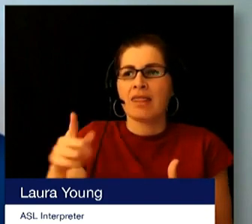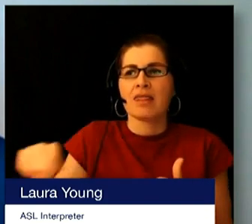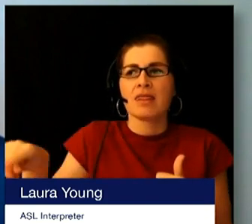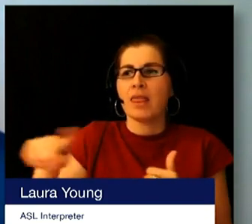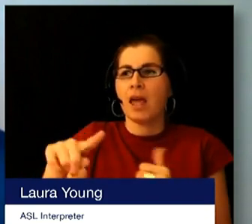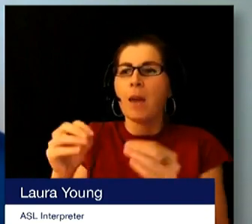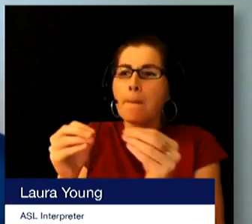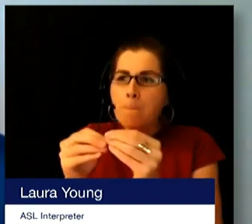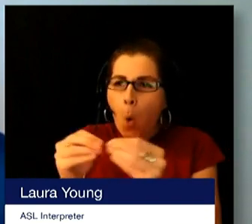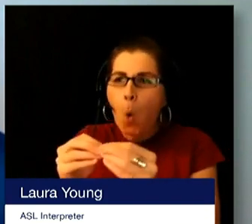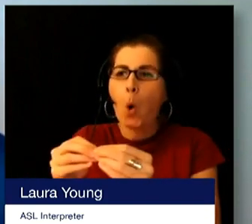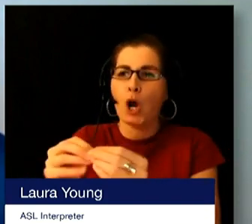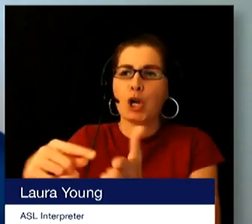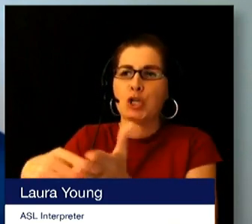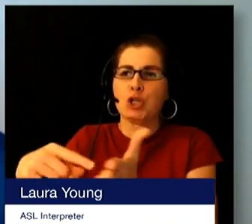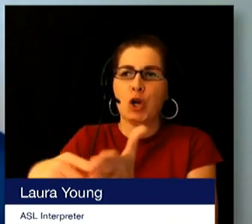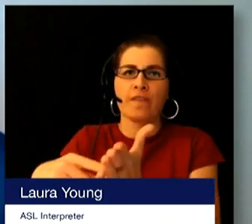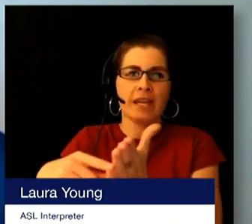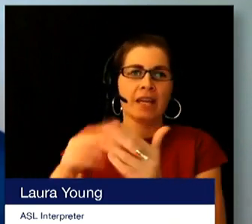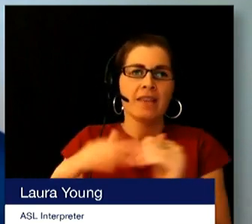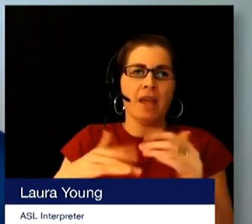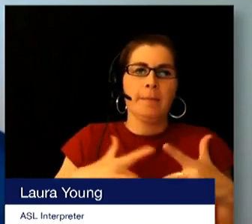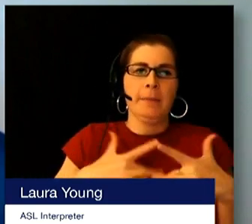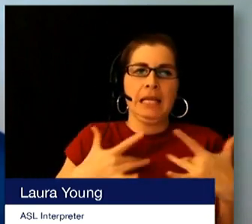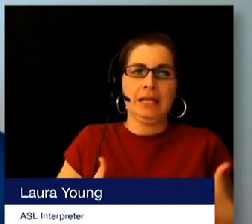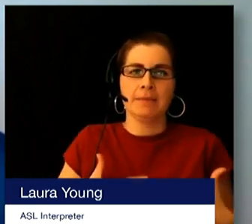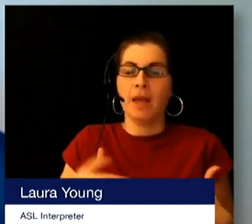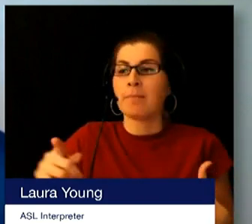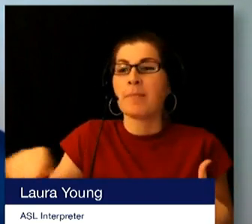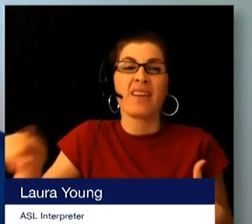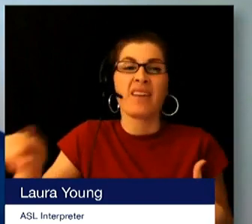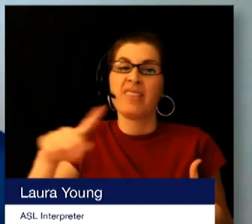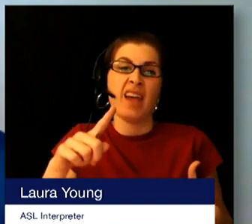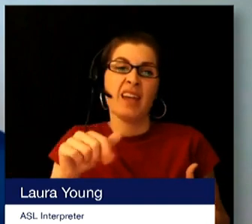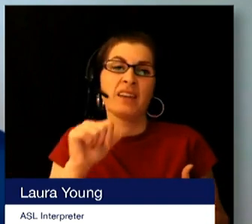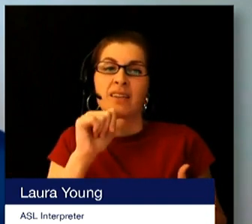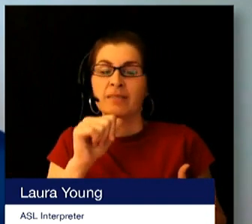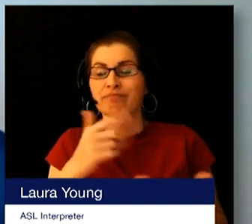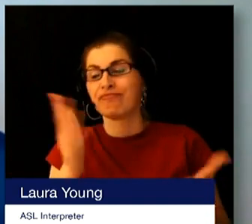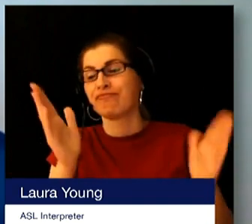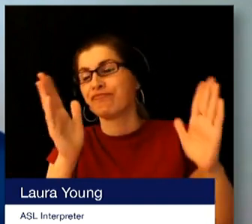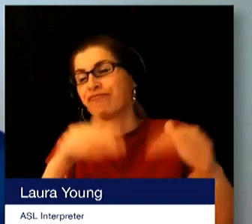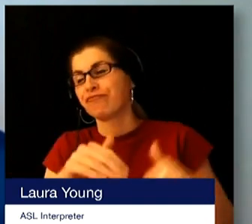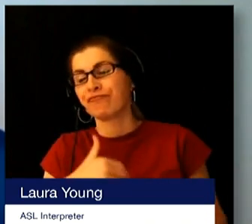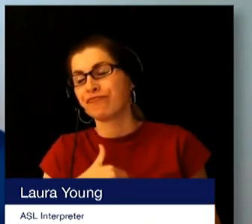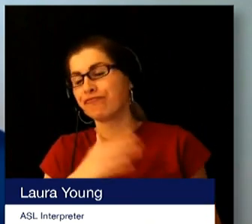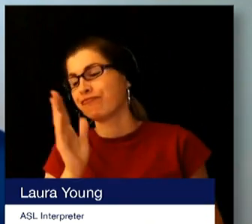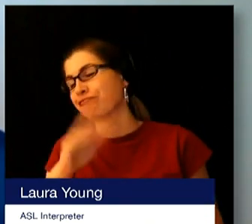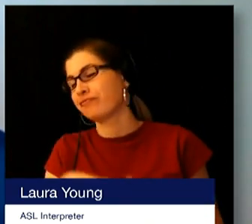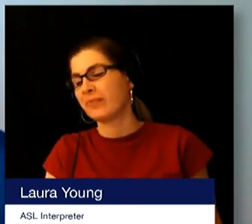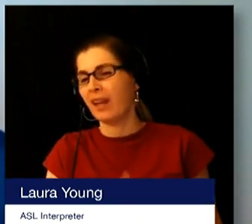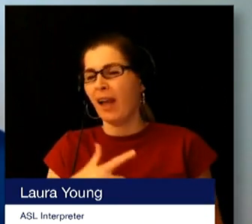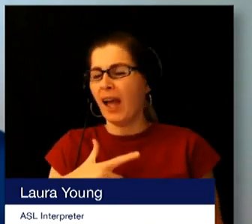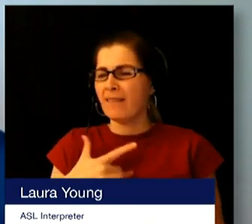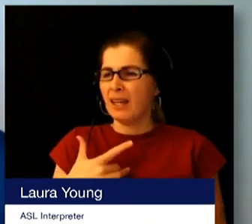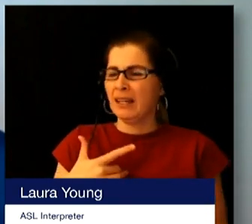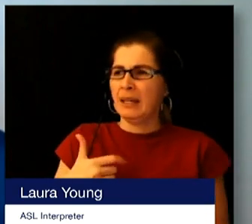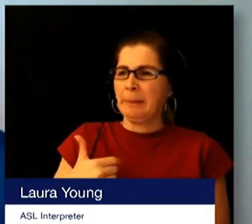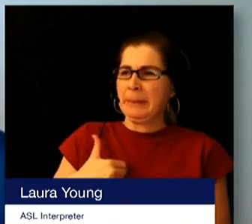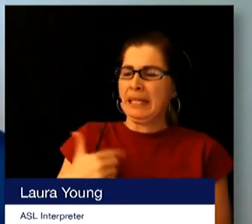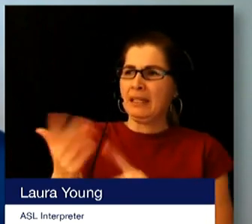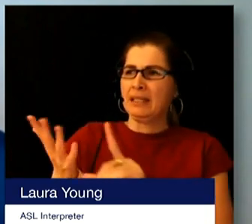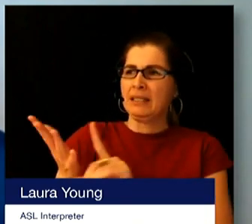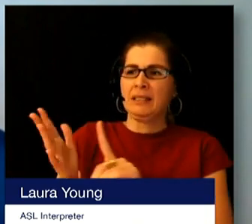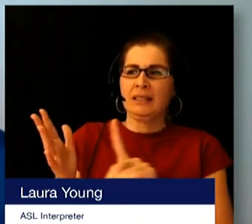more deserving of clemency than myself, but they just didn't believe that it could happen. And, you know, to leave them behind, it was hard.